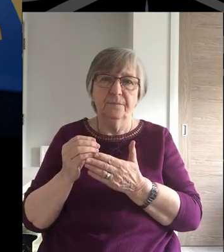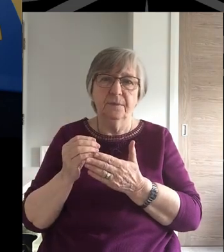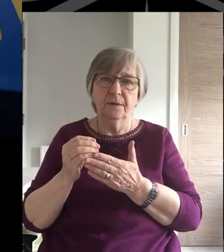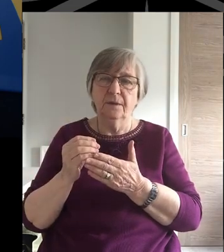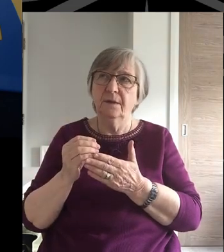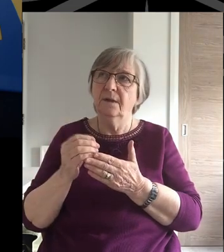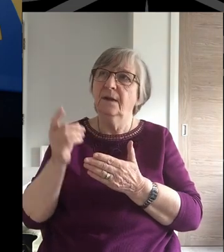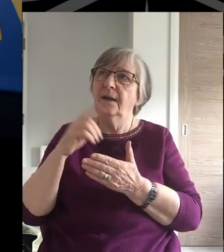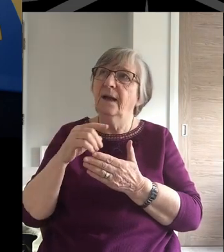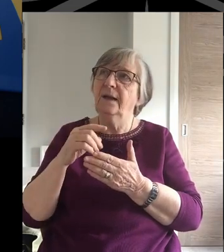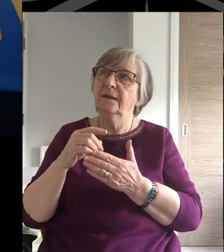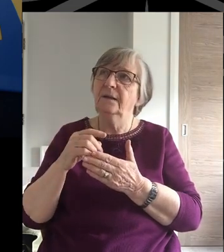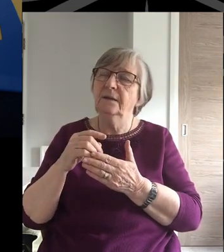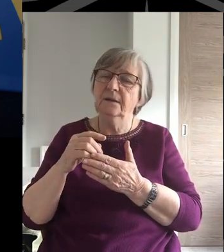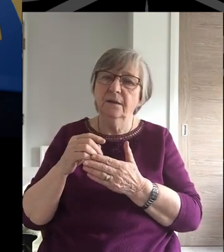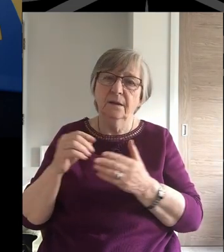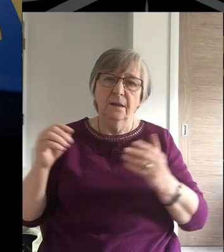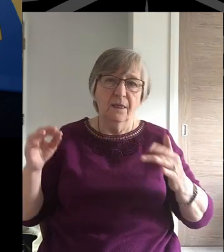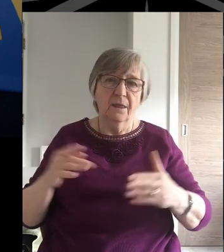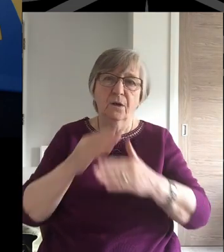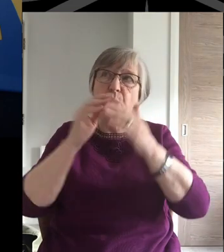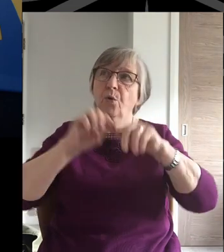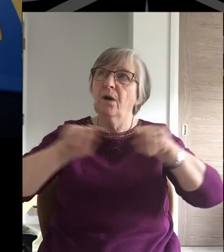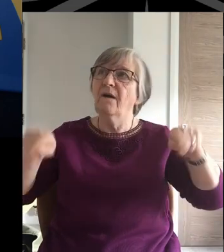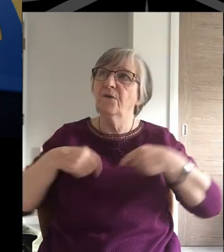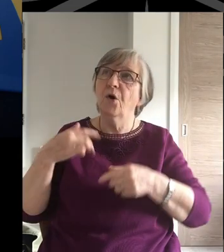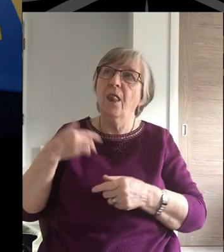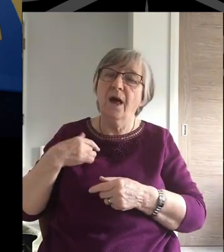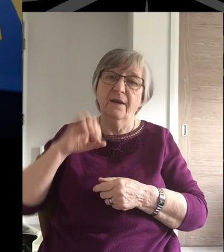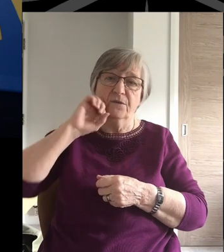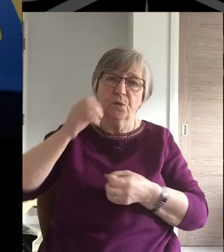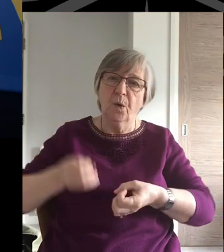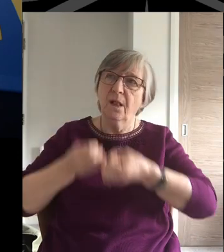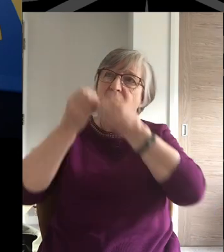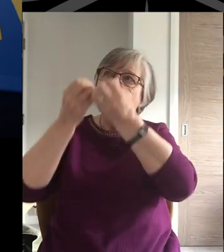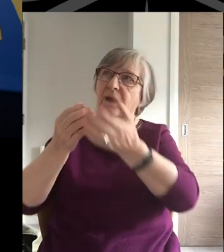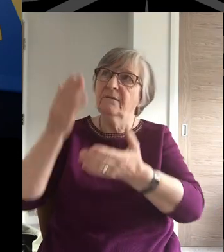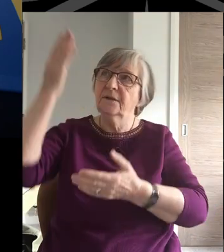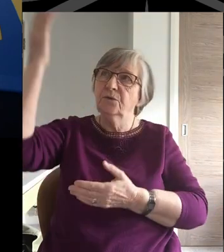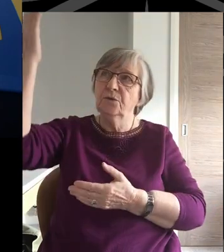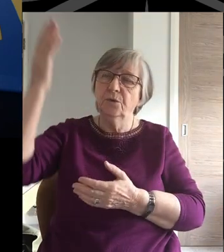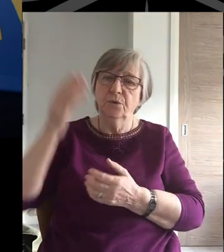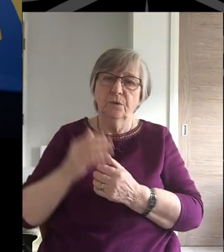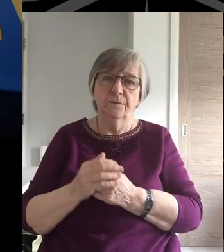that the glory of our lives might be yours.